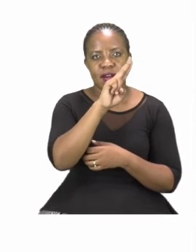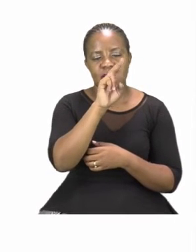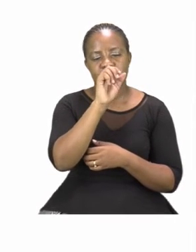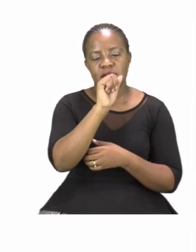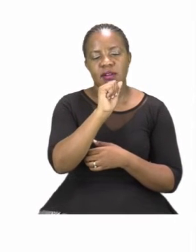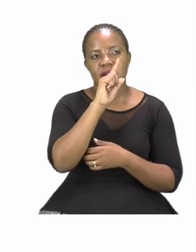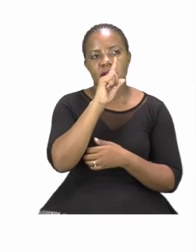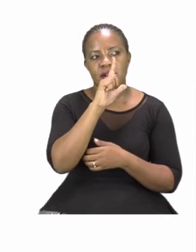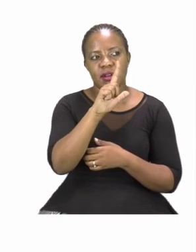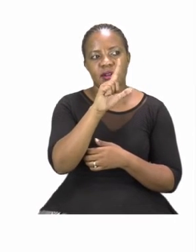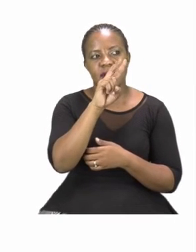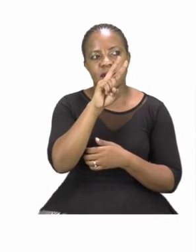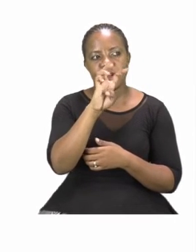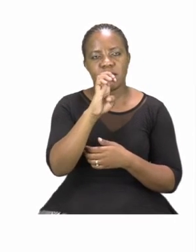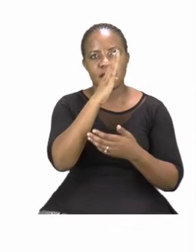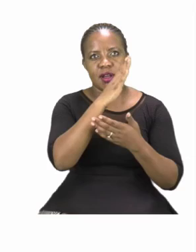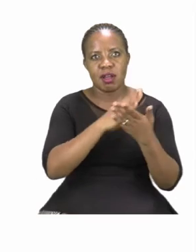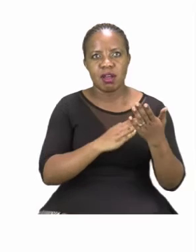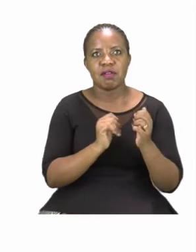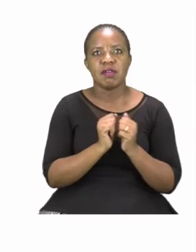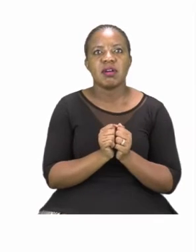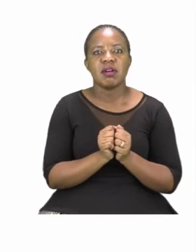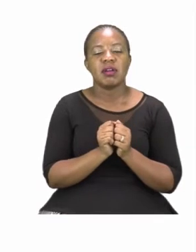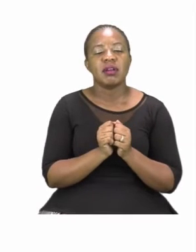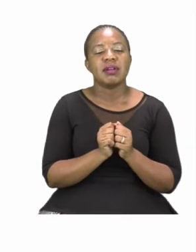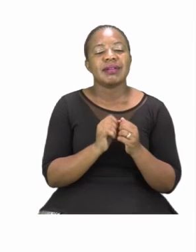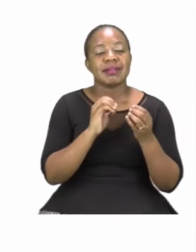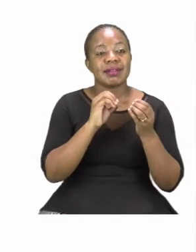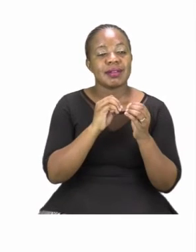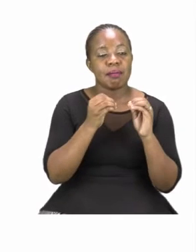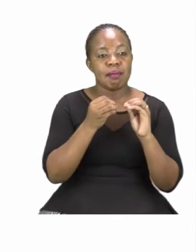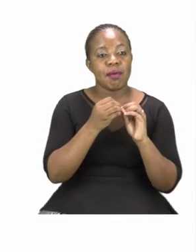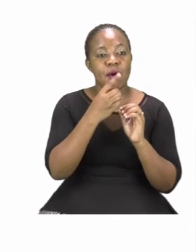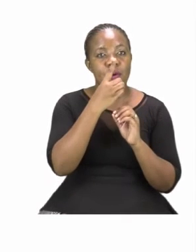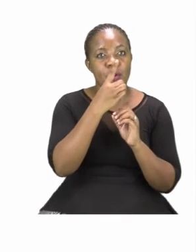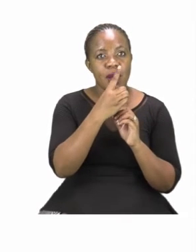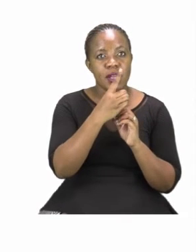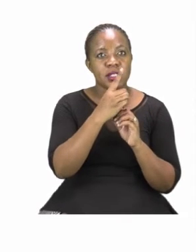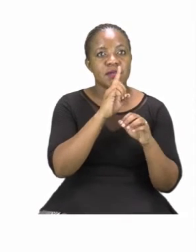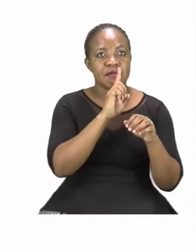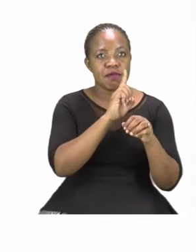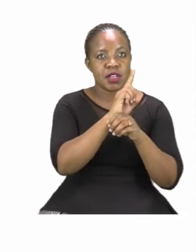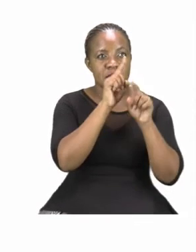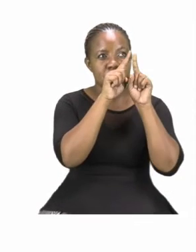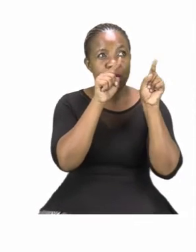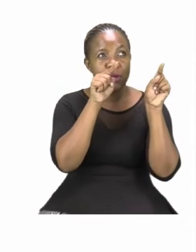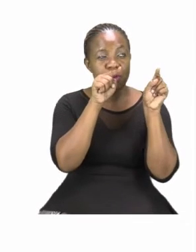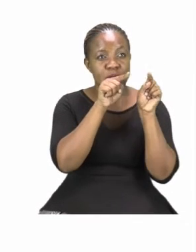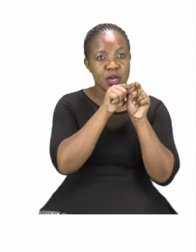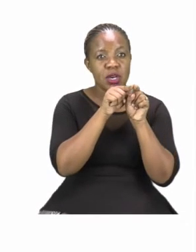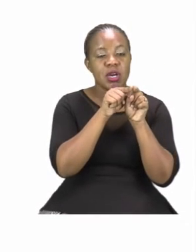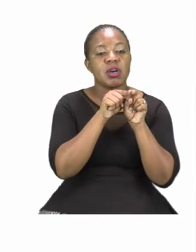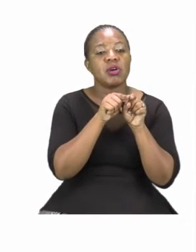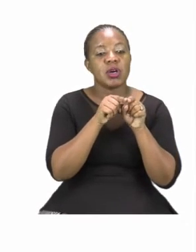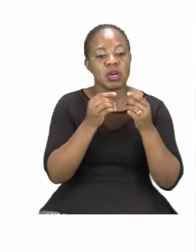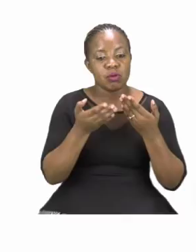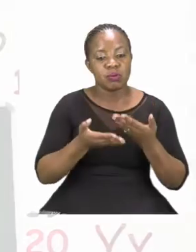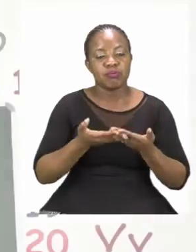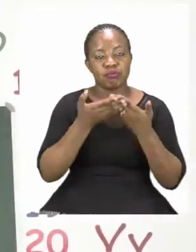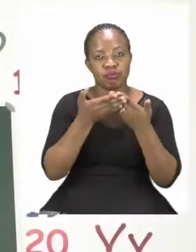going to do the first one with you so that you understand what you need to do. Let's take a look at the